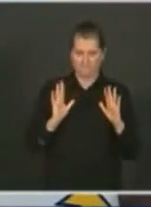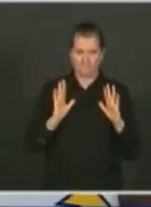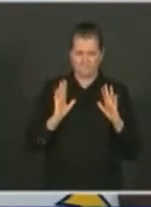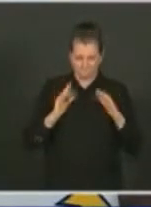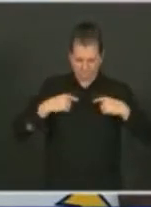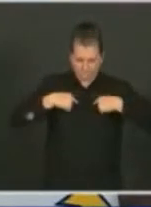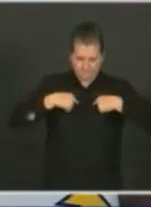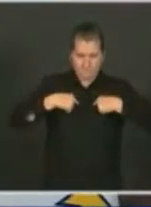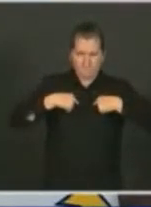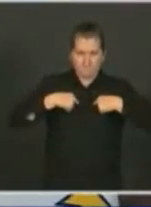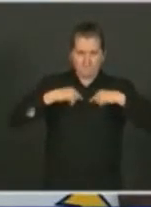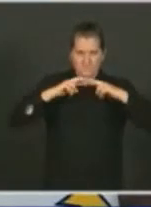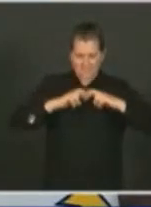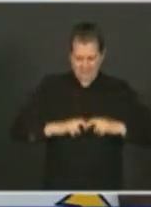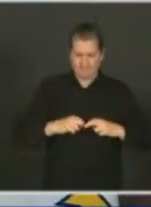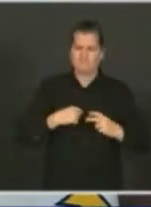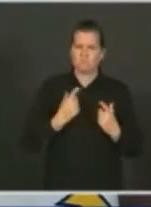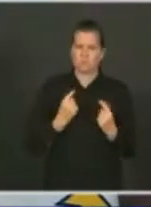safely?